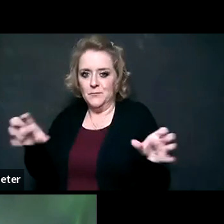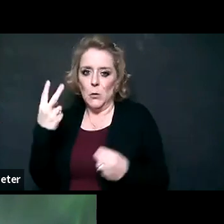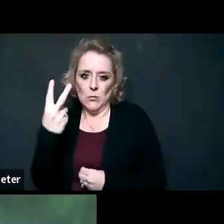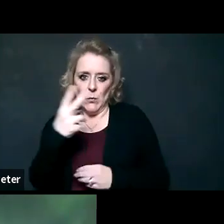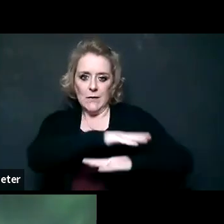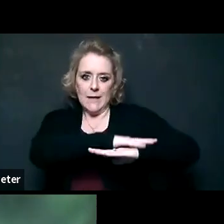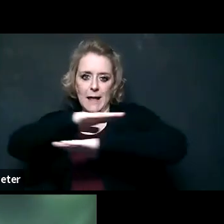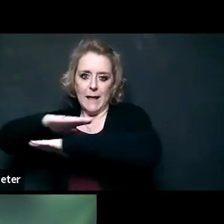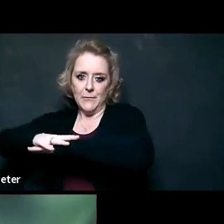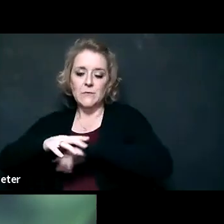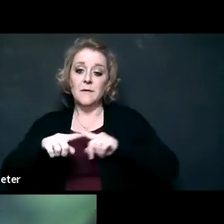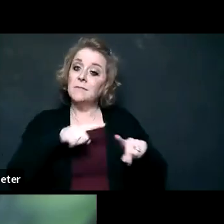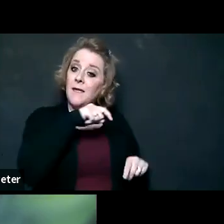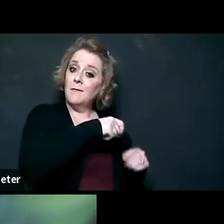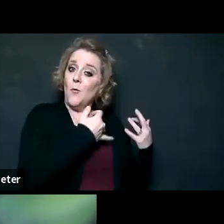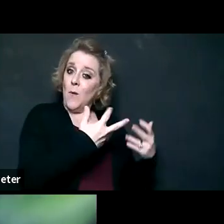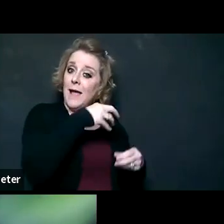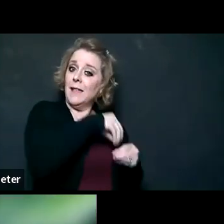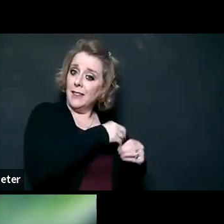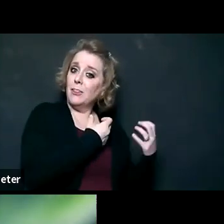them. But I